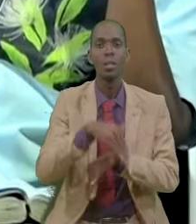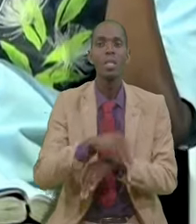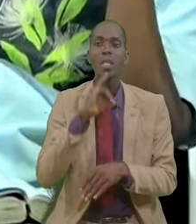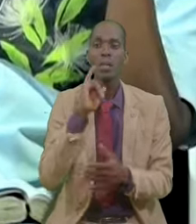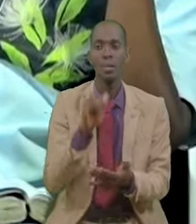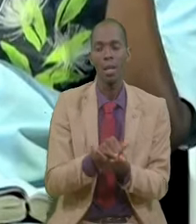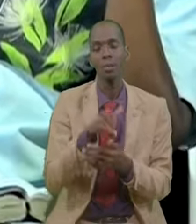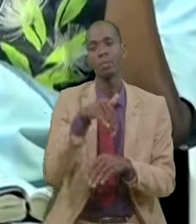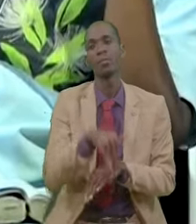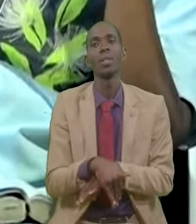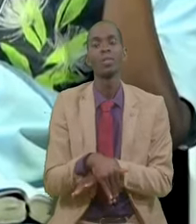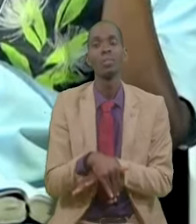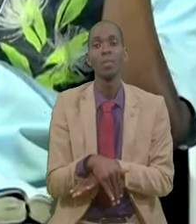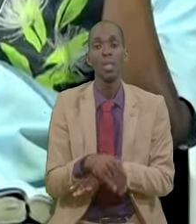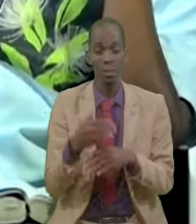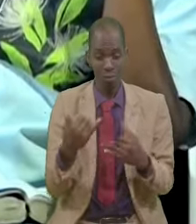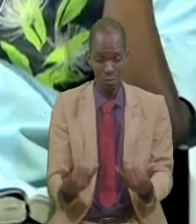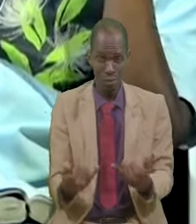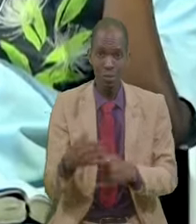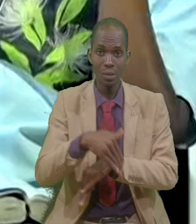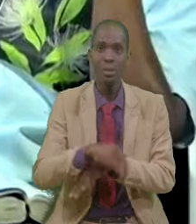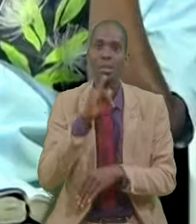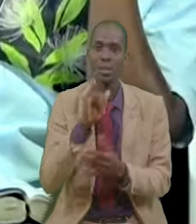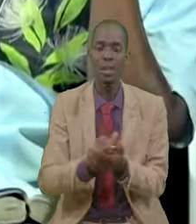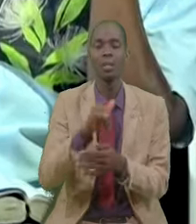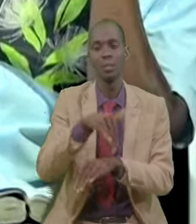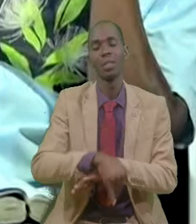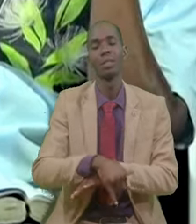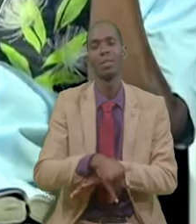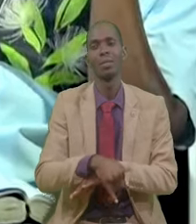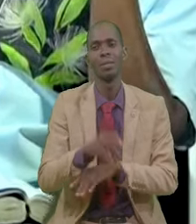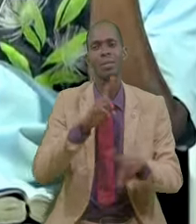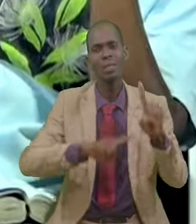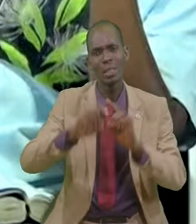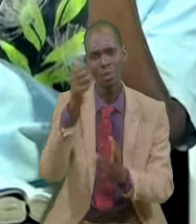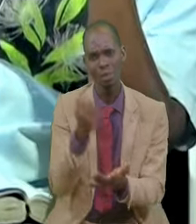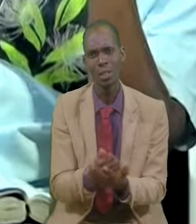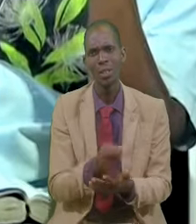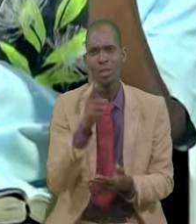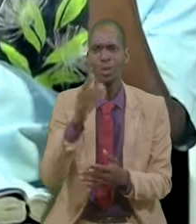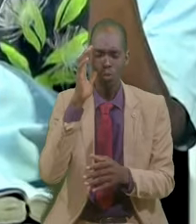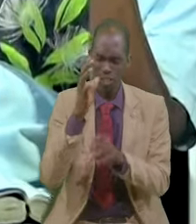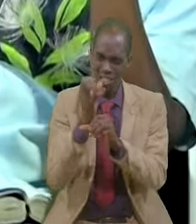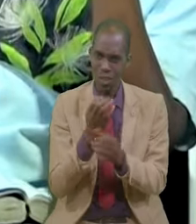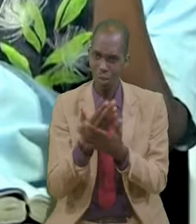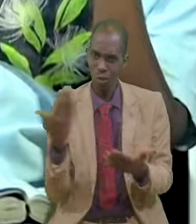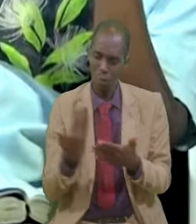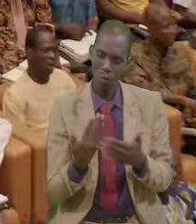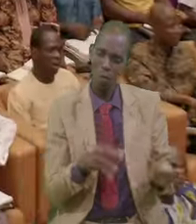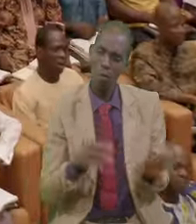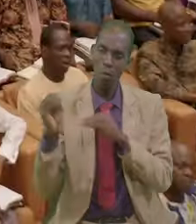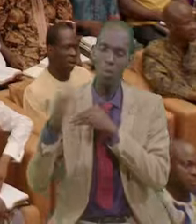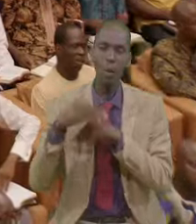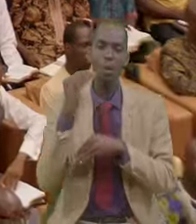that night. I said tonight is that night. You are getting something here tonight.